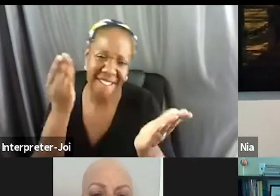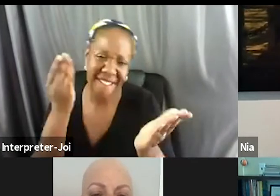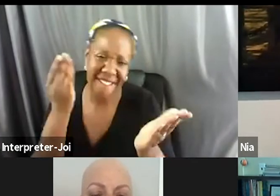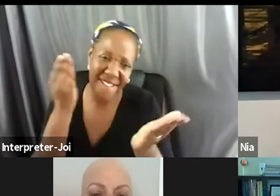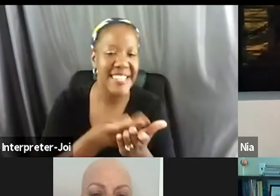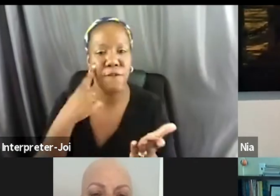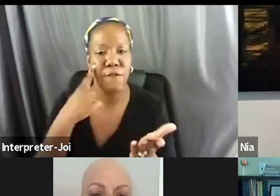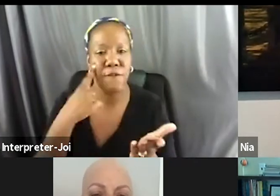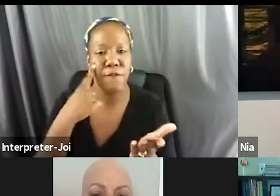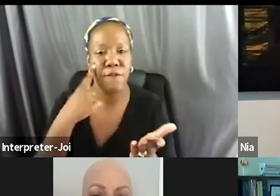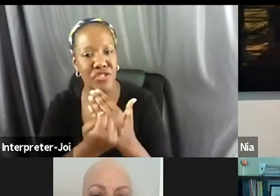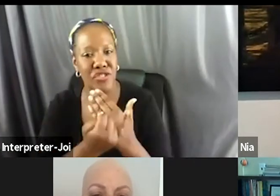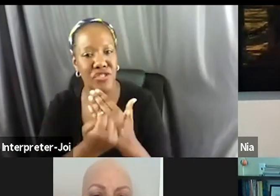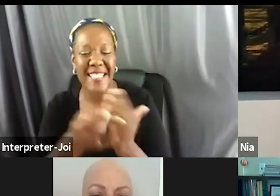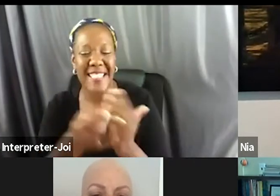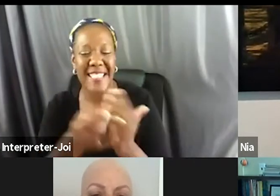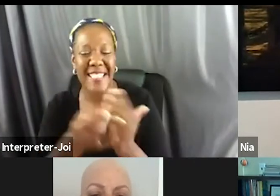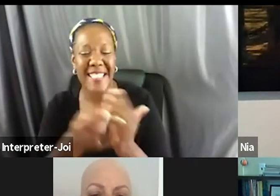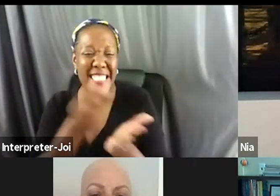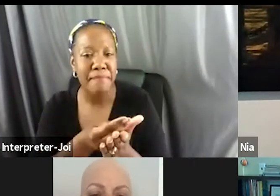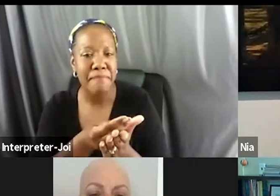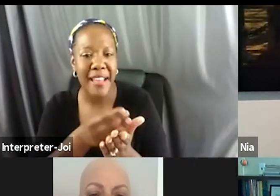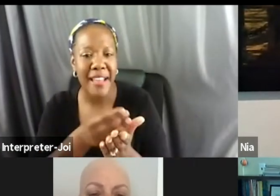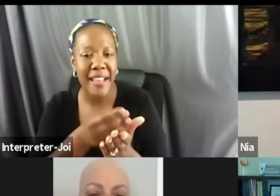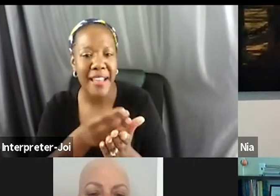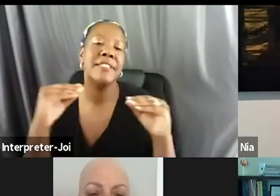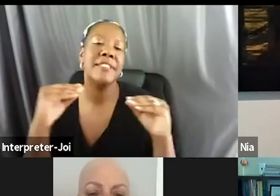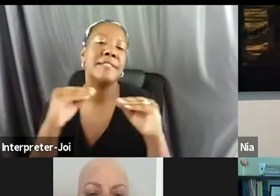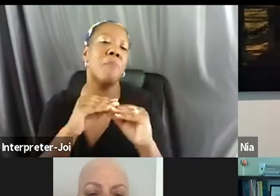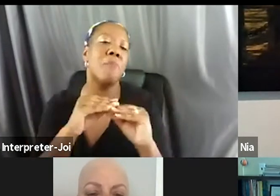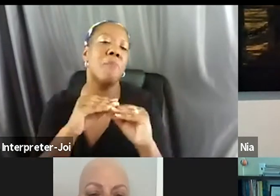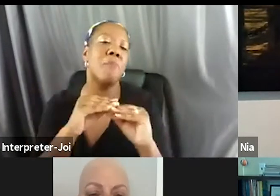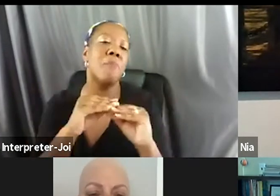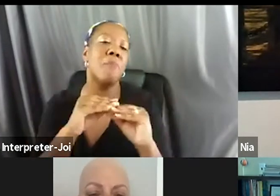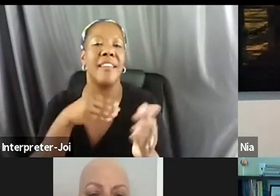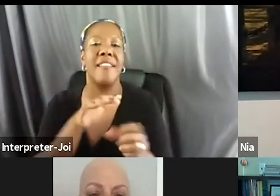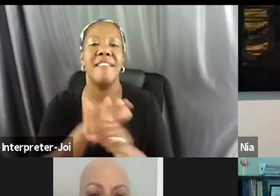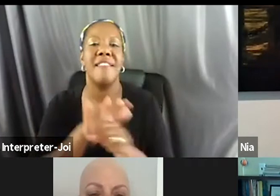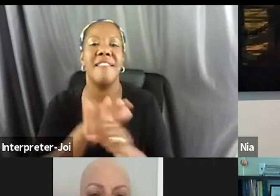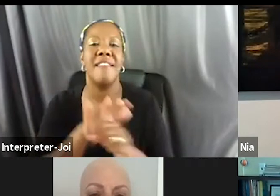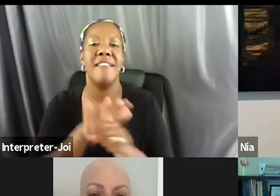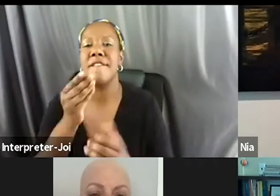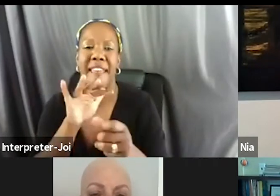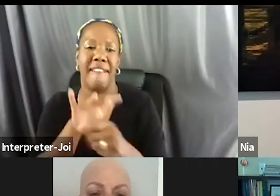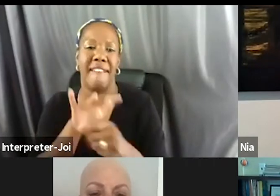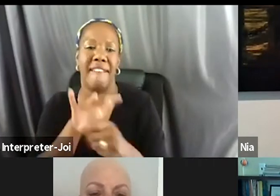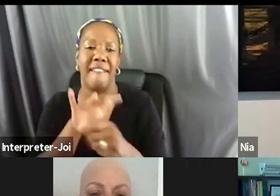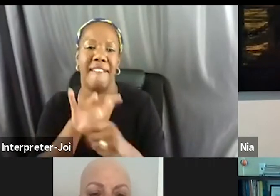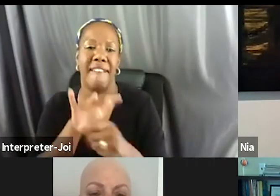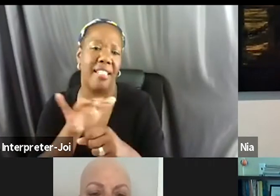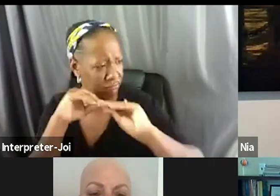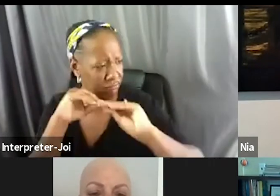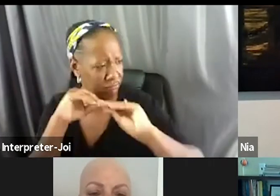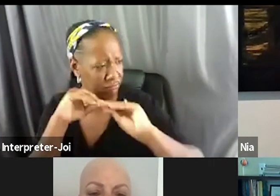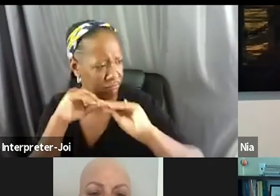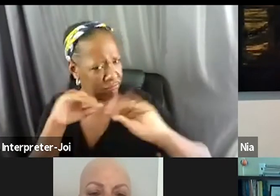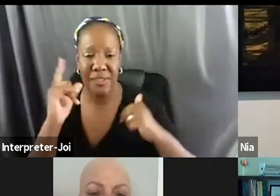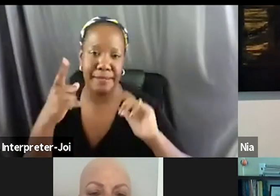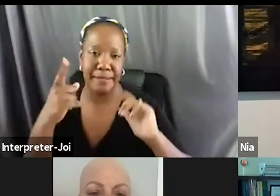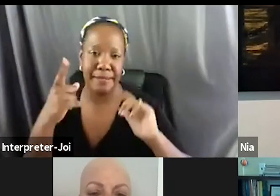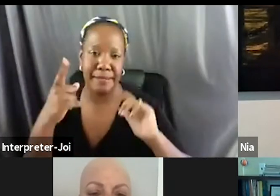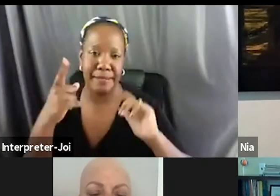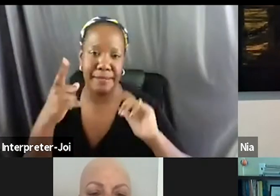there's money Yeah. out there. There is more than enough on this planet. So that's what I would say.